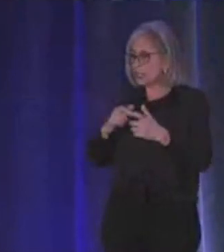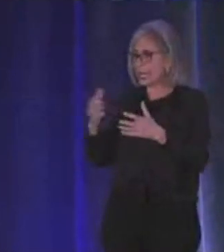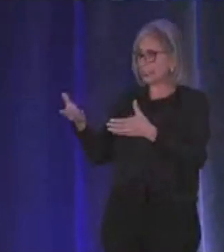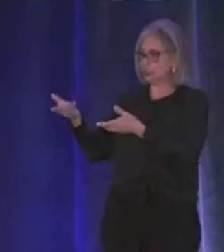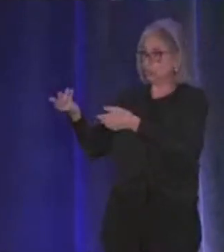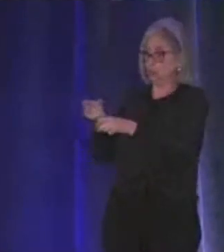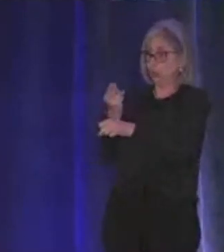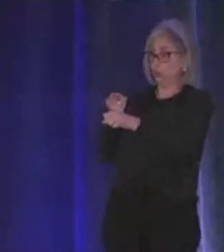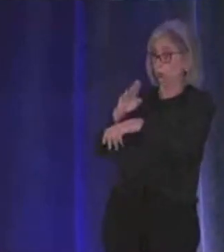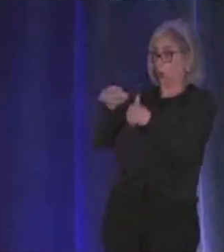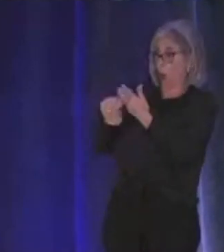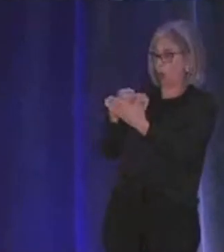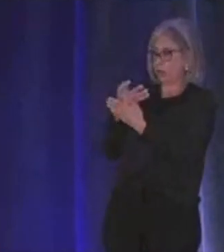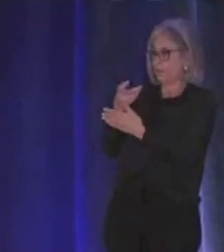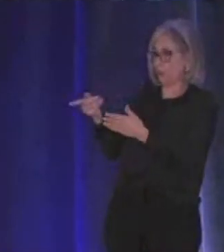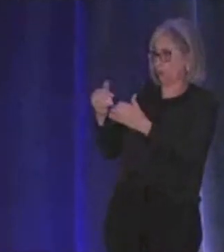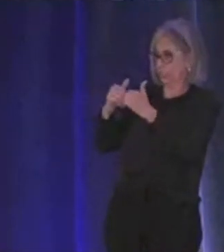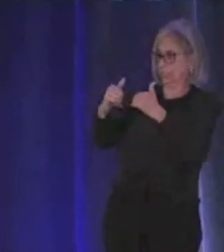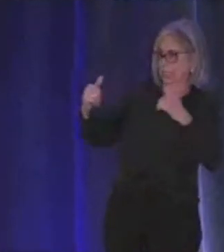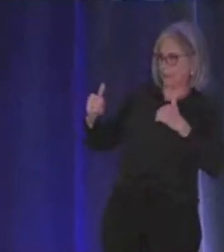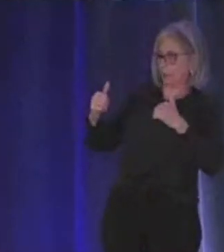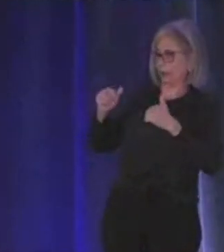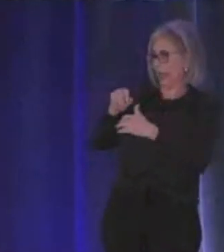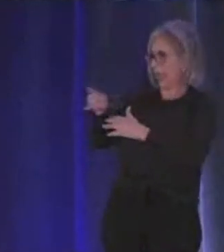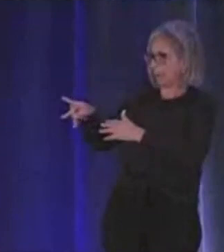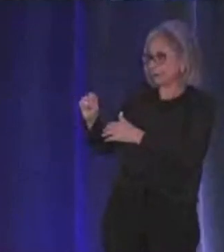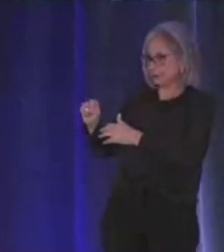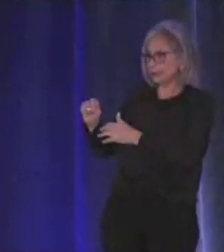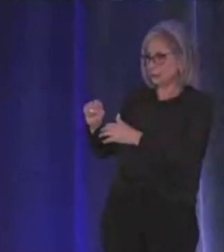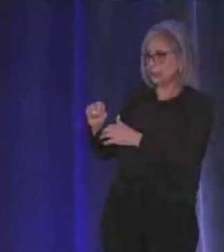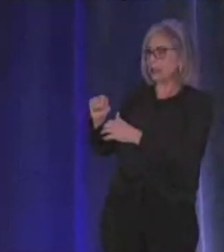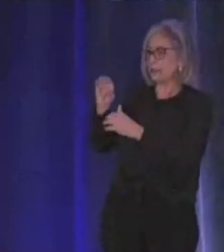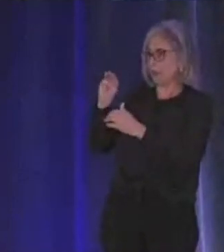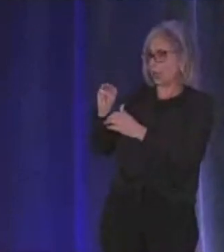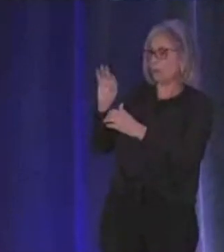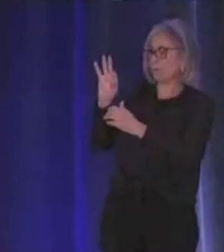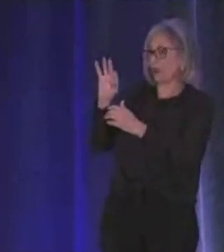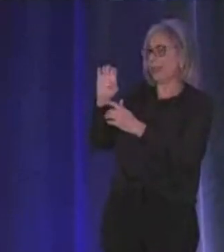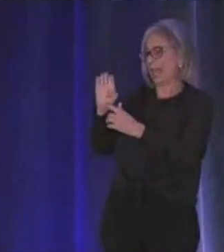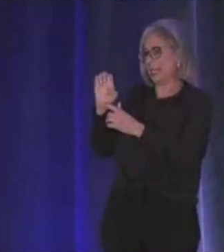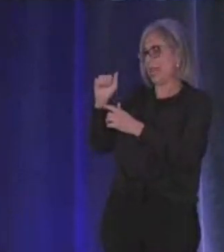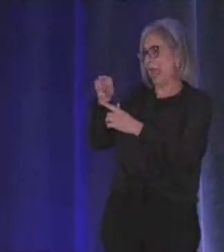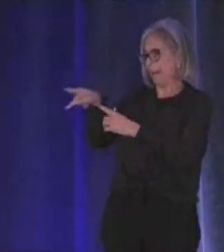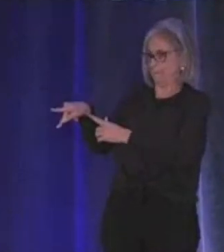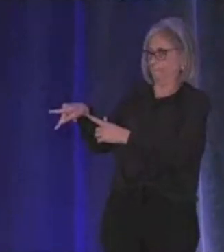in the separate apps, the separate micro front-end apps.